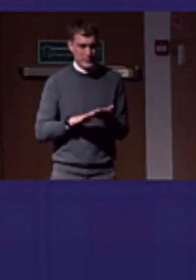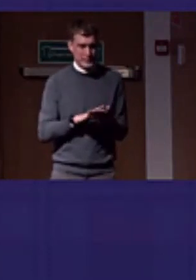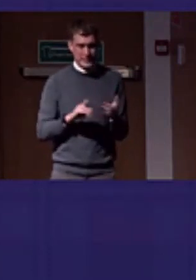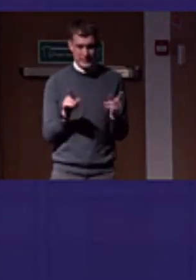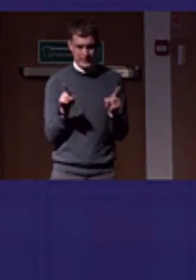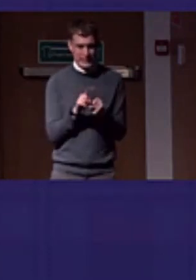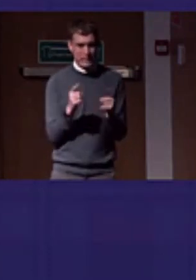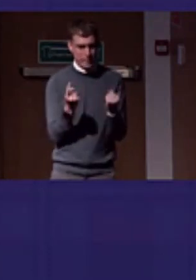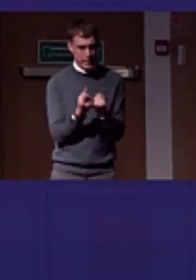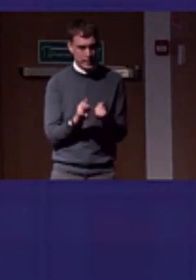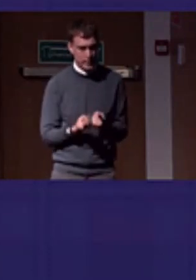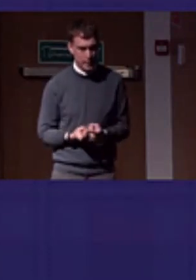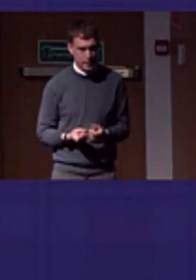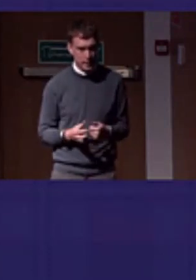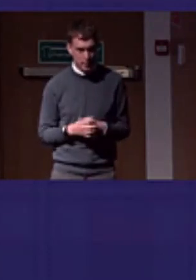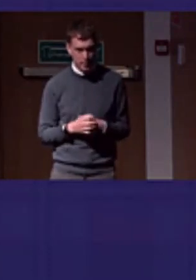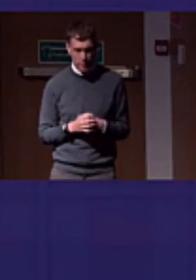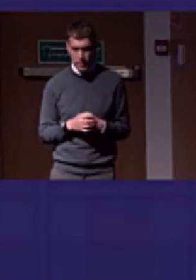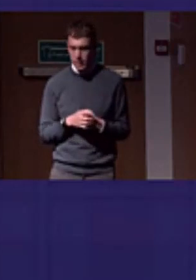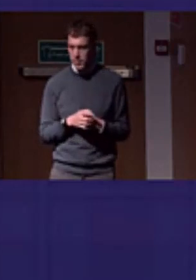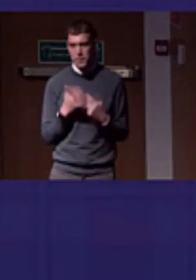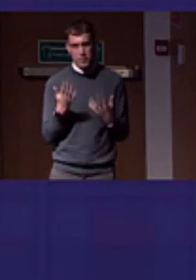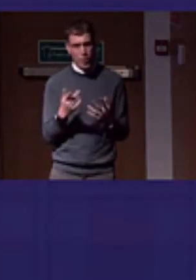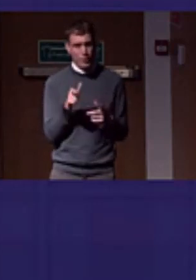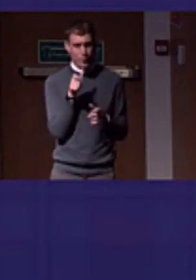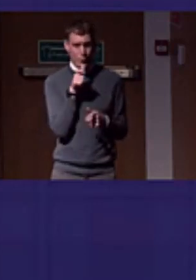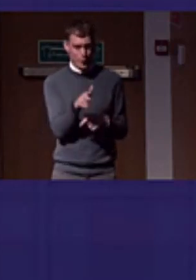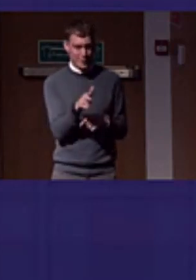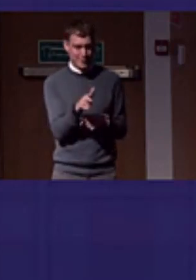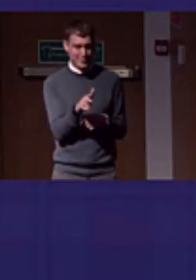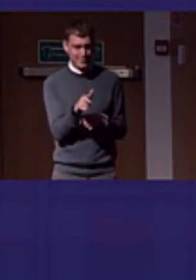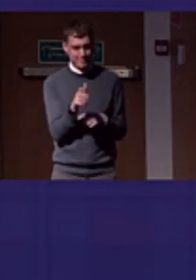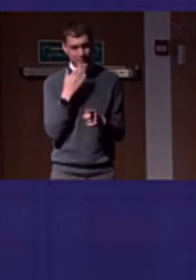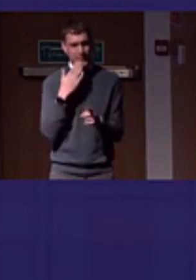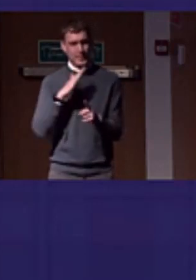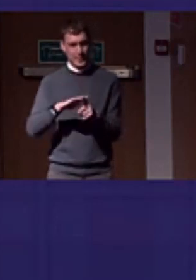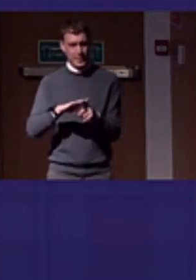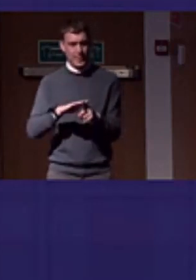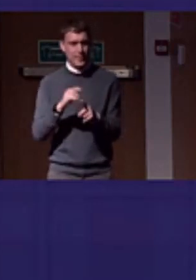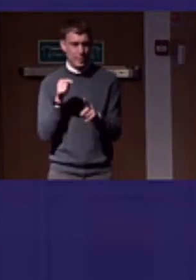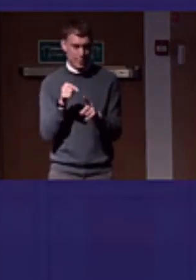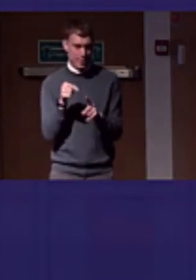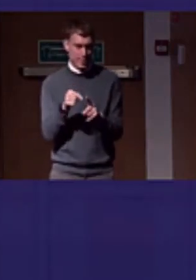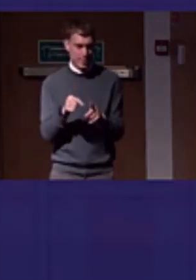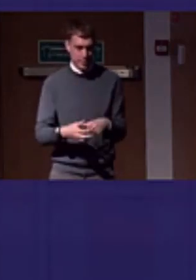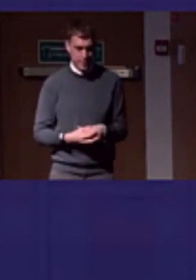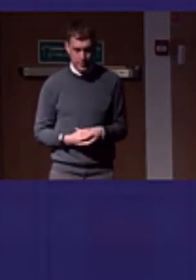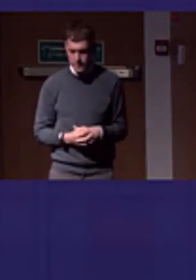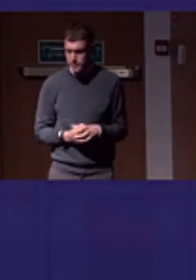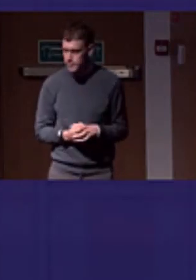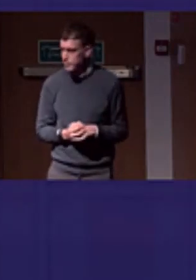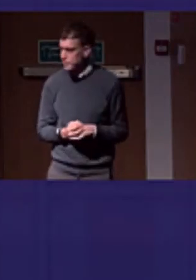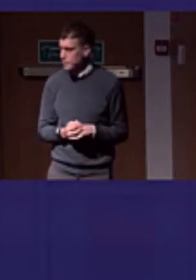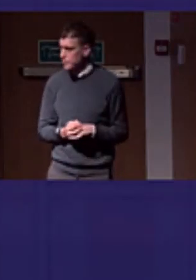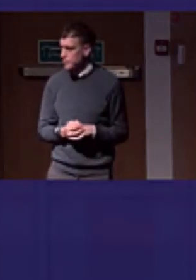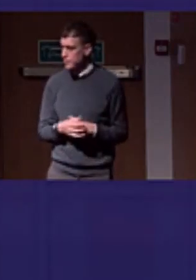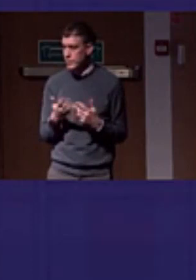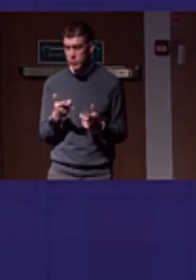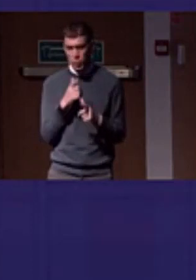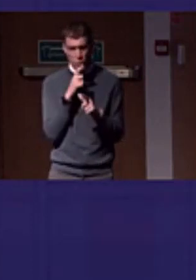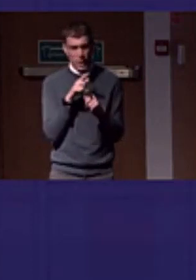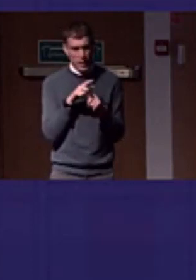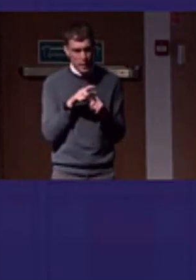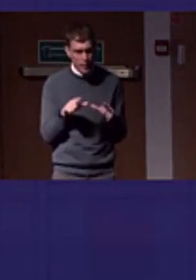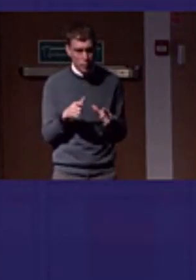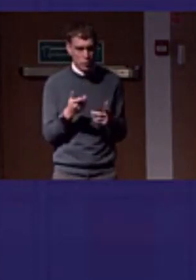definition, but it gets rid of this word that has such a deep stigma. I use situational language, so depending